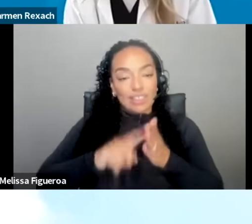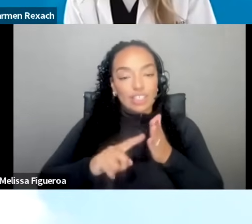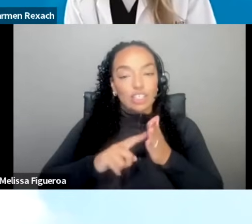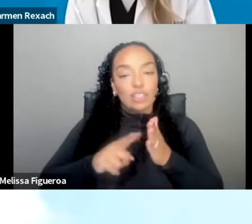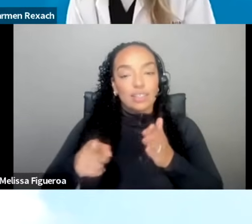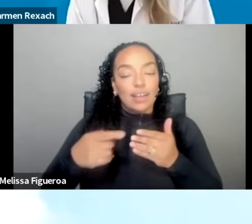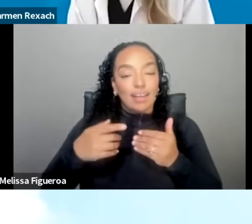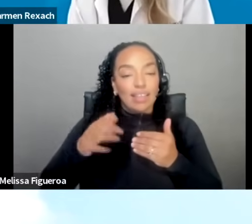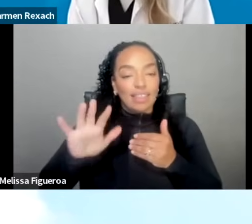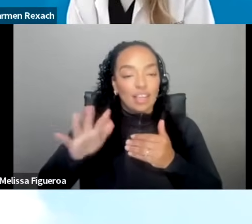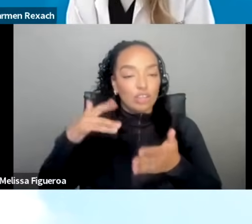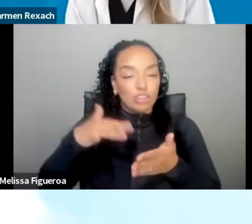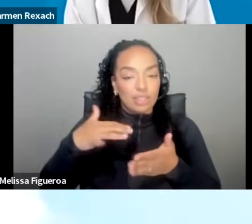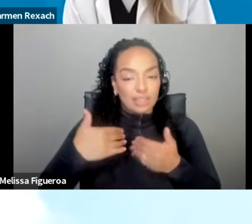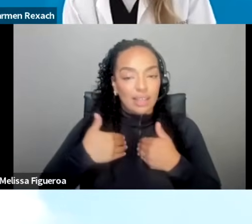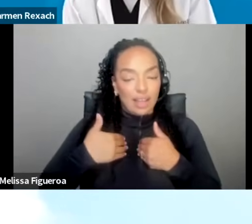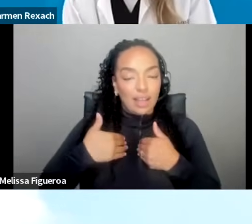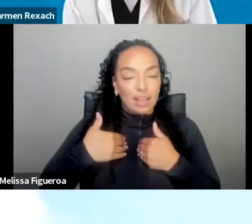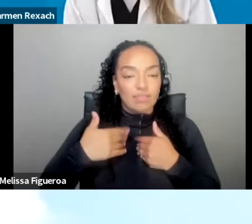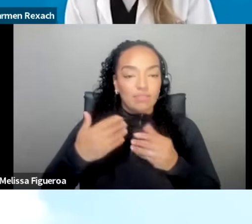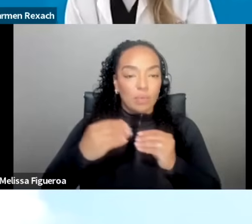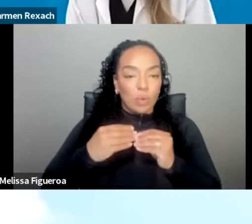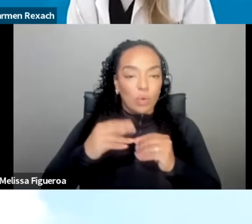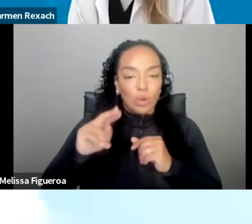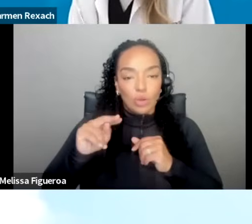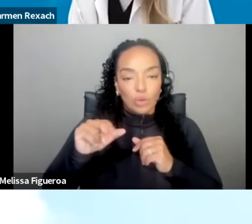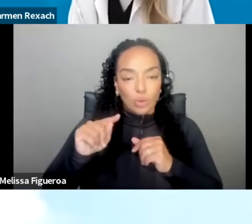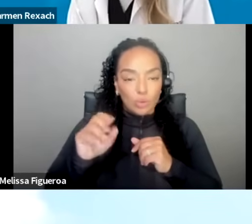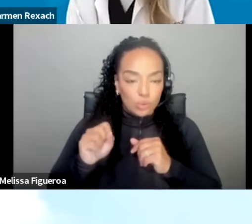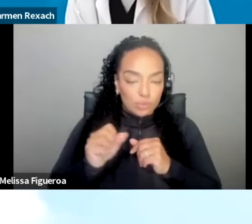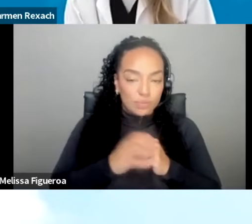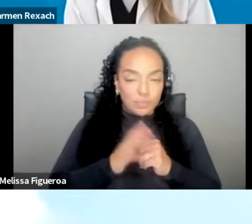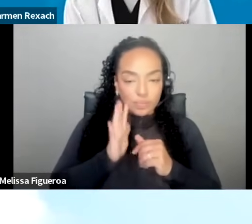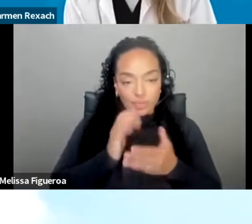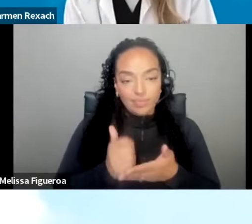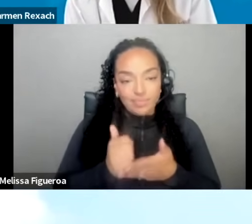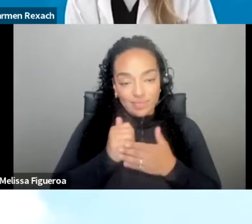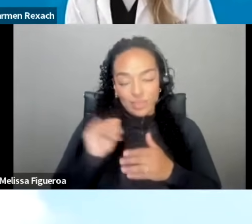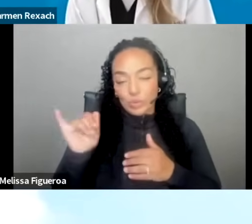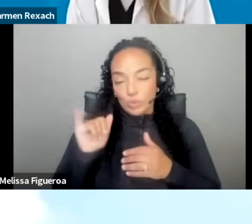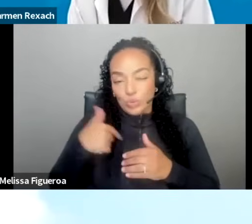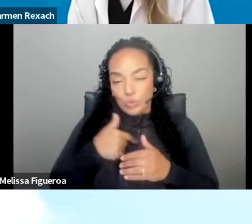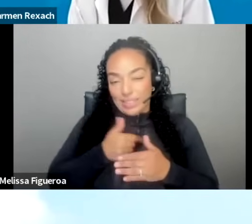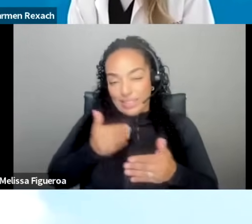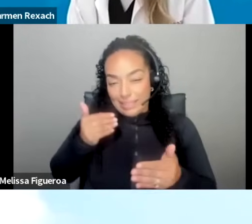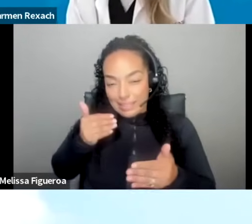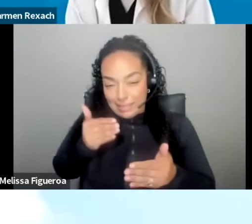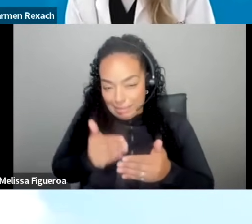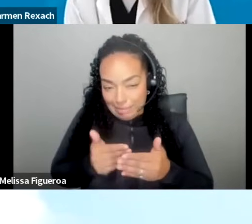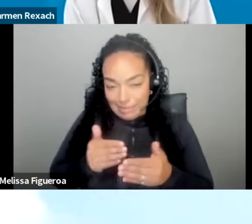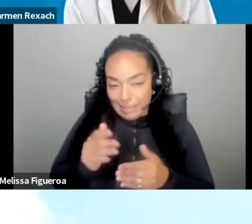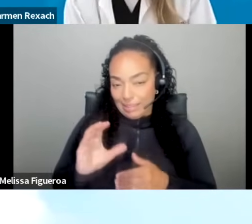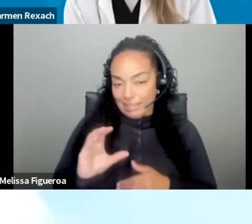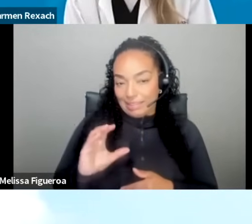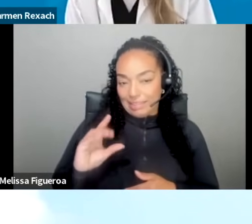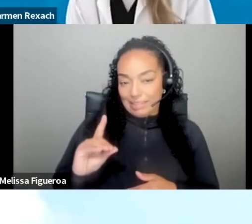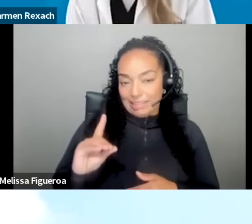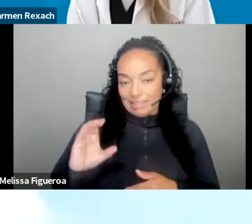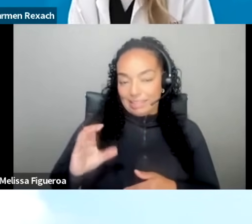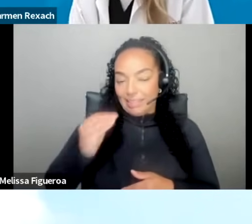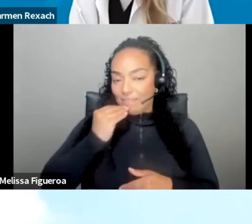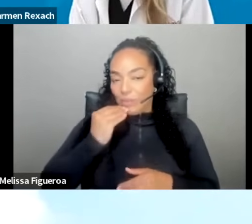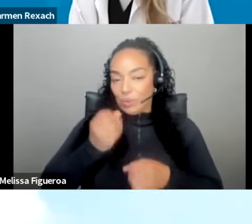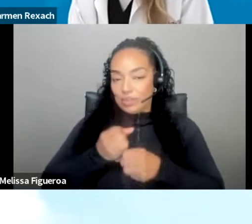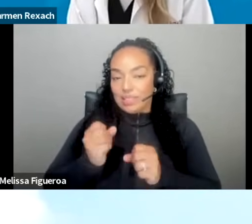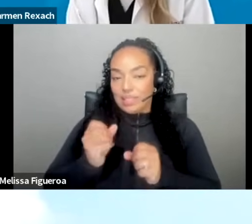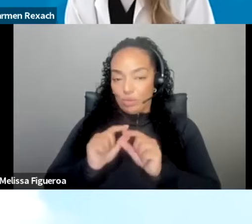in their studies of retail milk, so that's helpful. And then, of course, we're following very closely CDC's food safety group as well as its surveillance